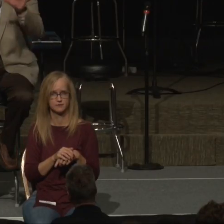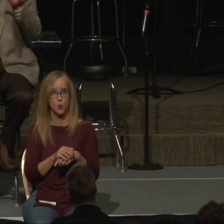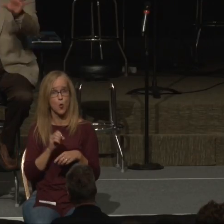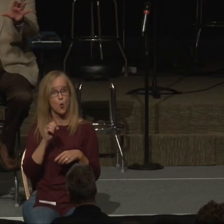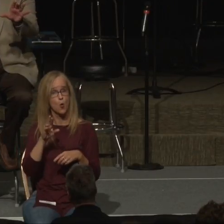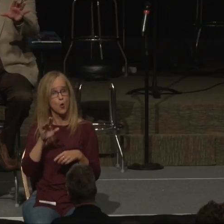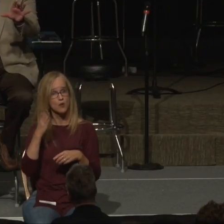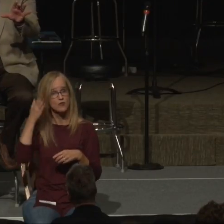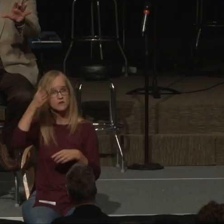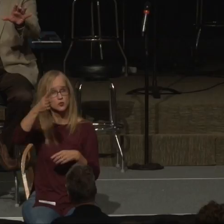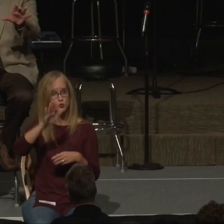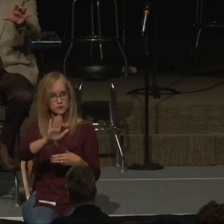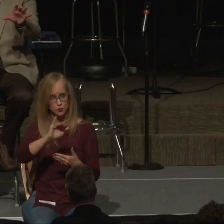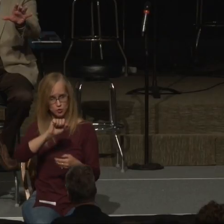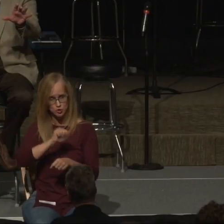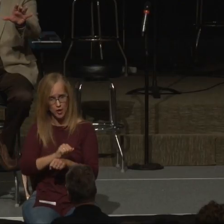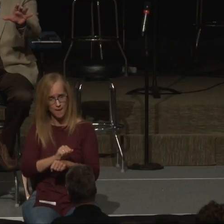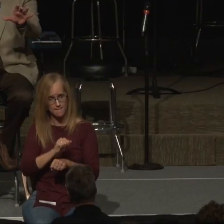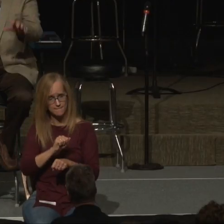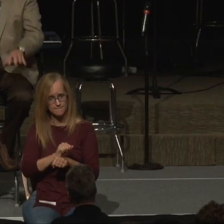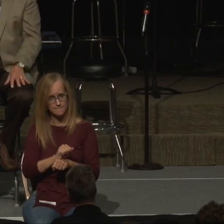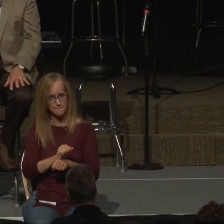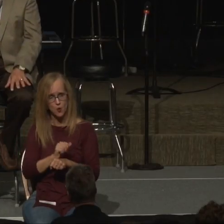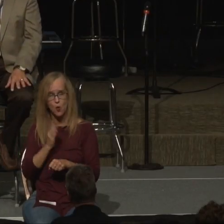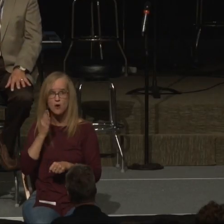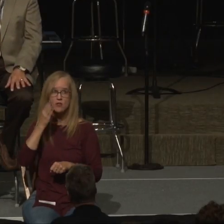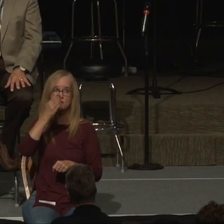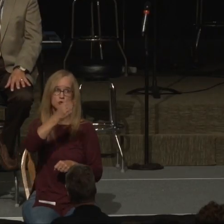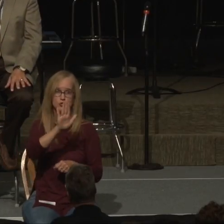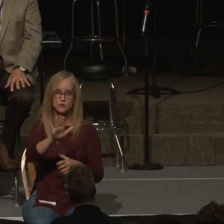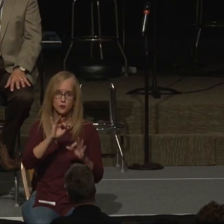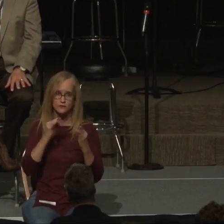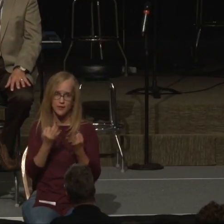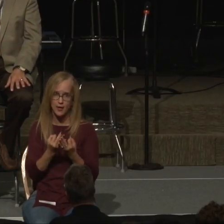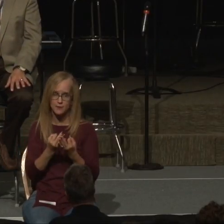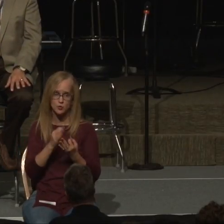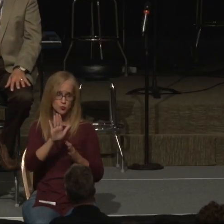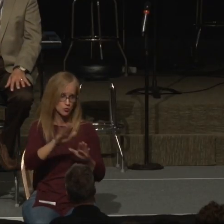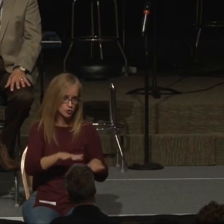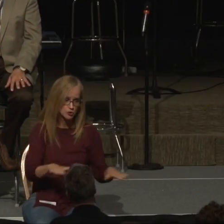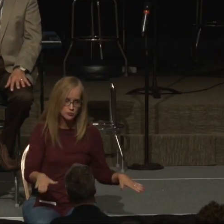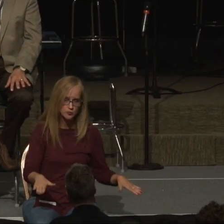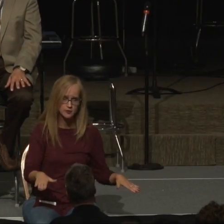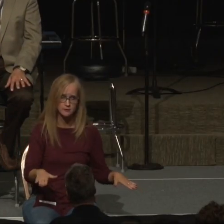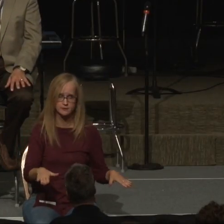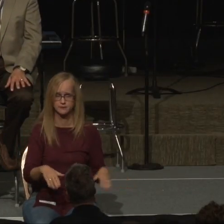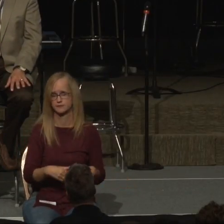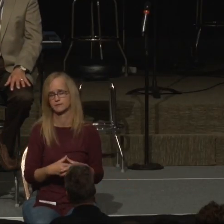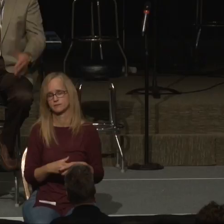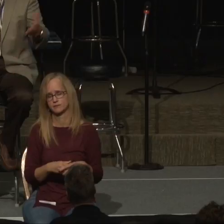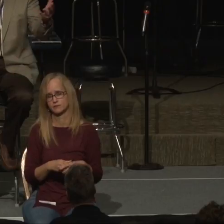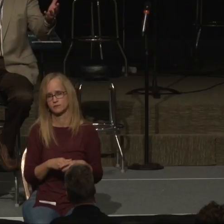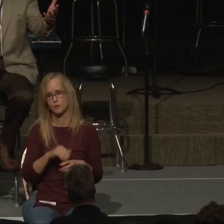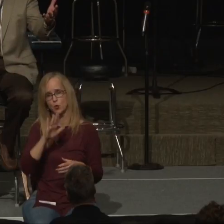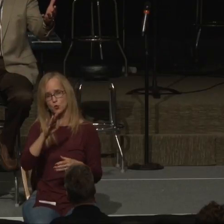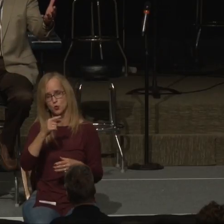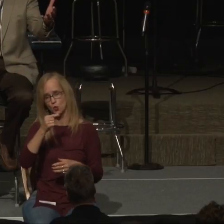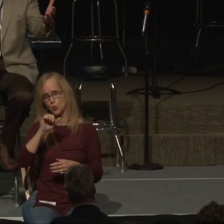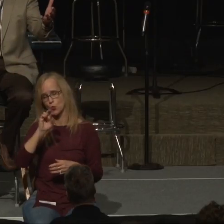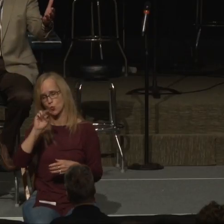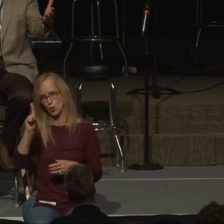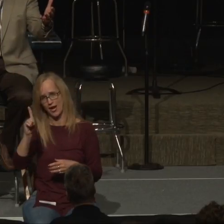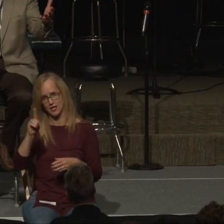or the future of your job or the future of your family, your children, your